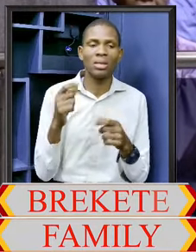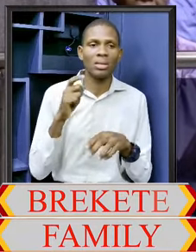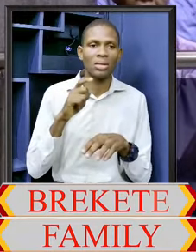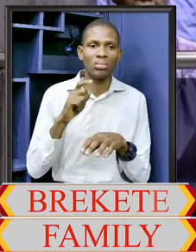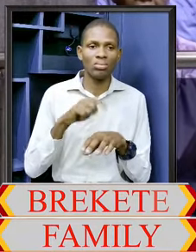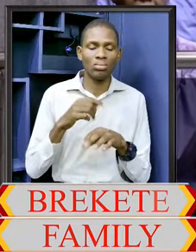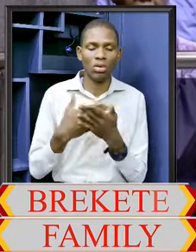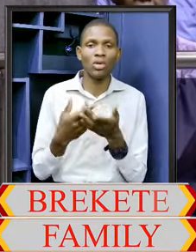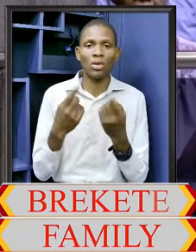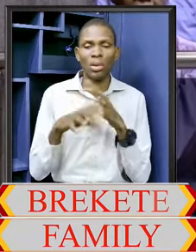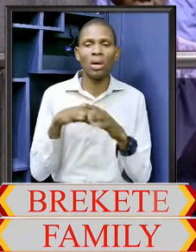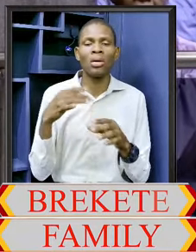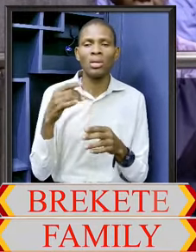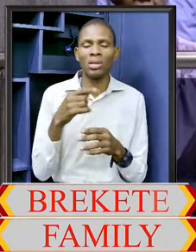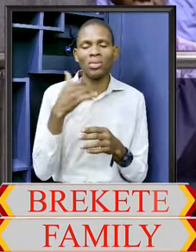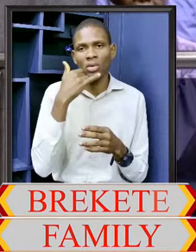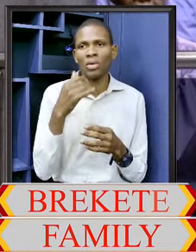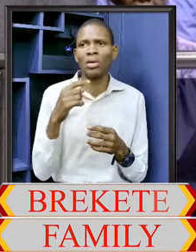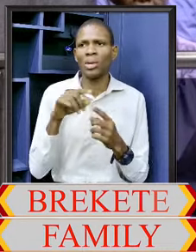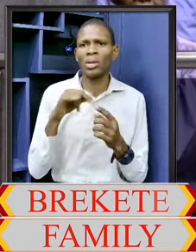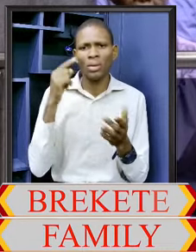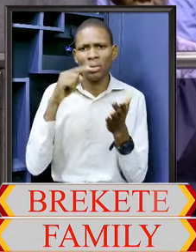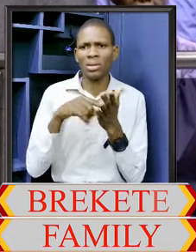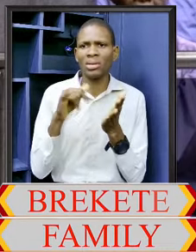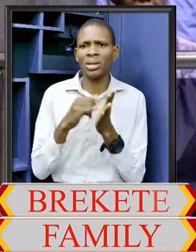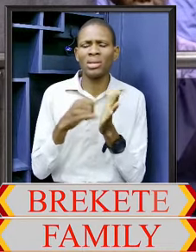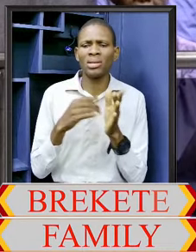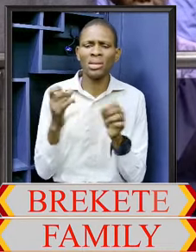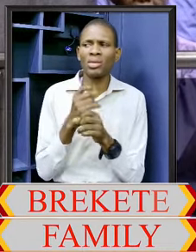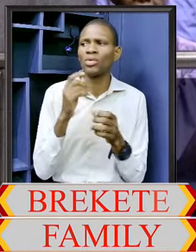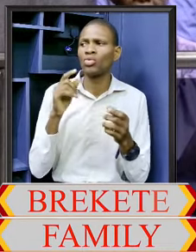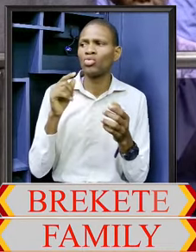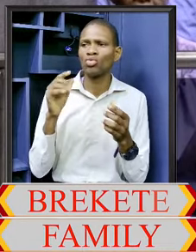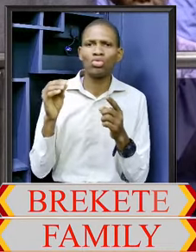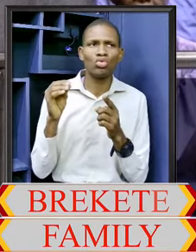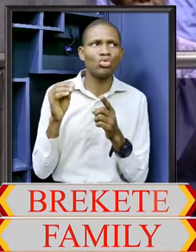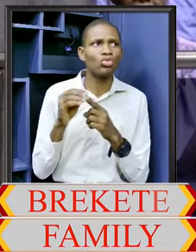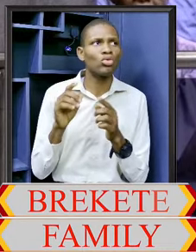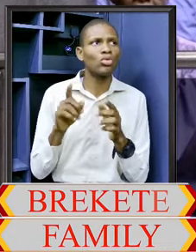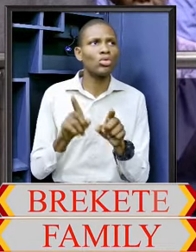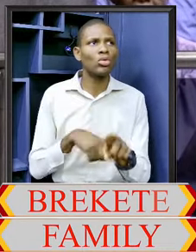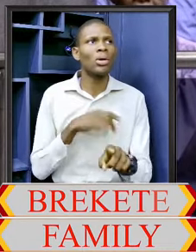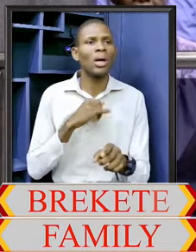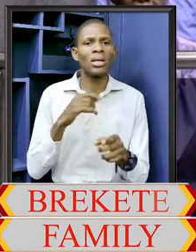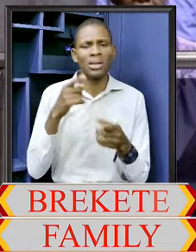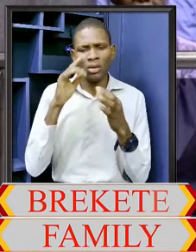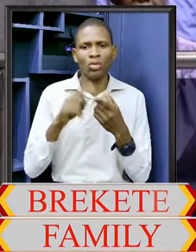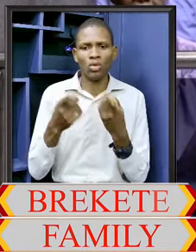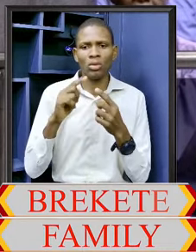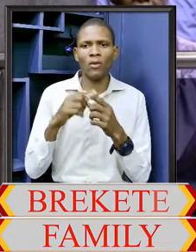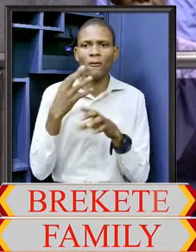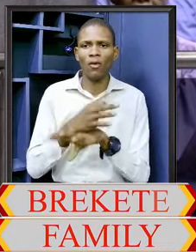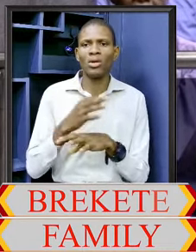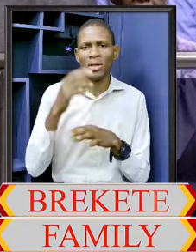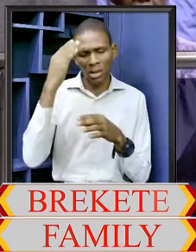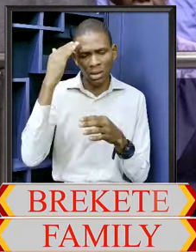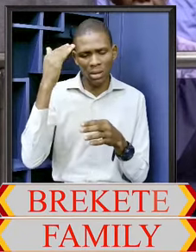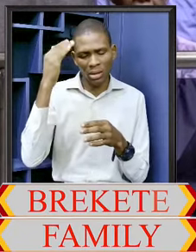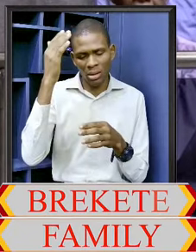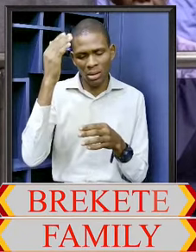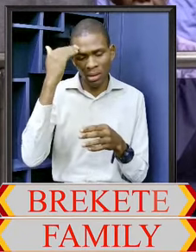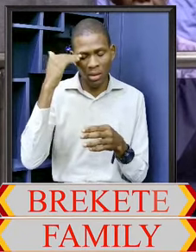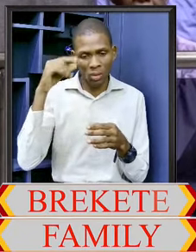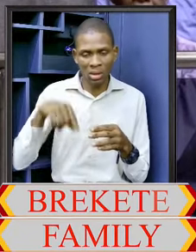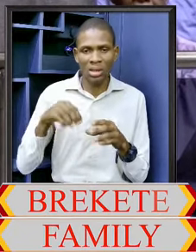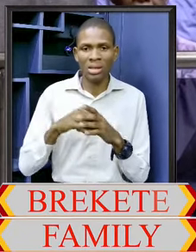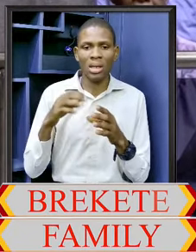call. So when I noticed that it is taking too long, I decided to come to force headquarters here in Abuja.